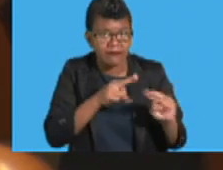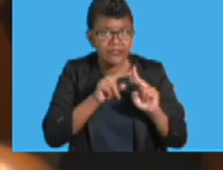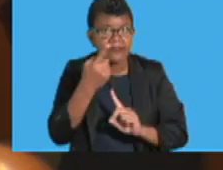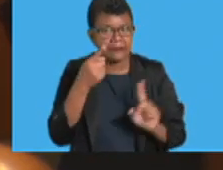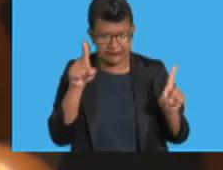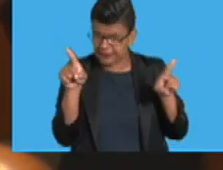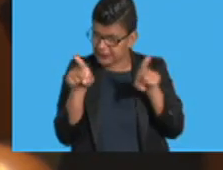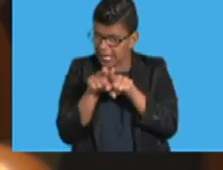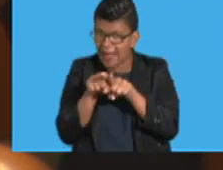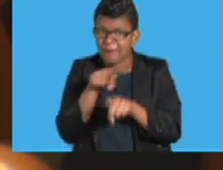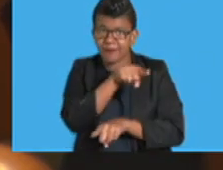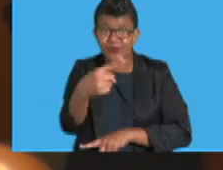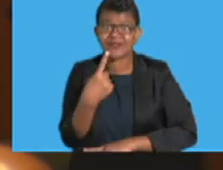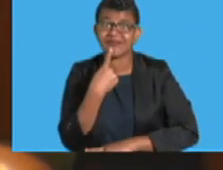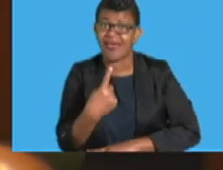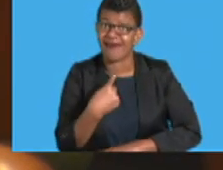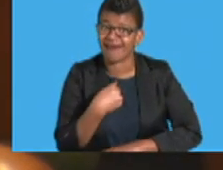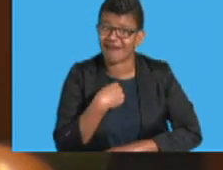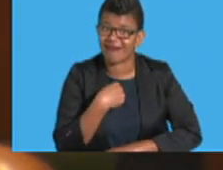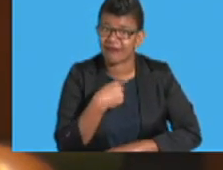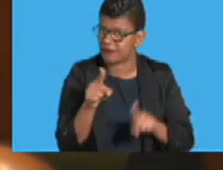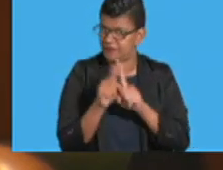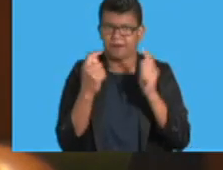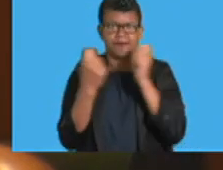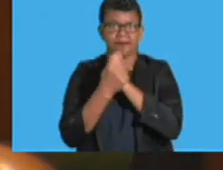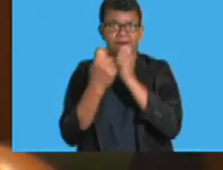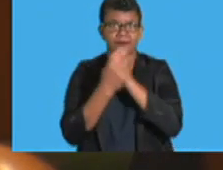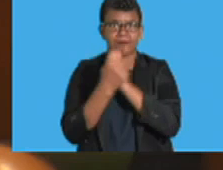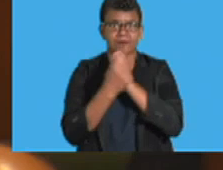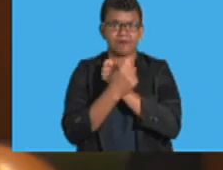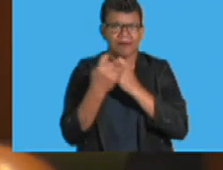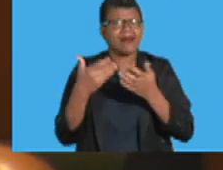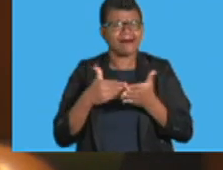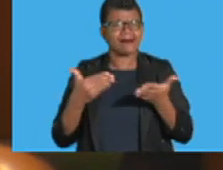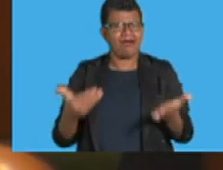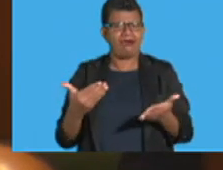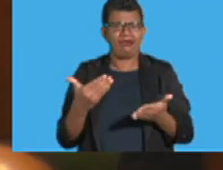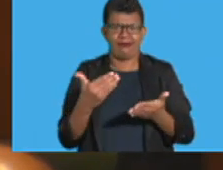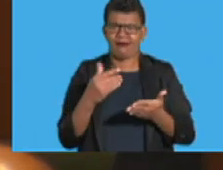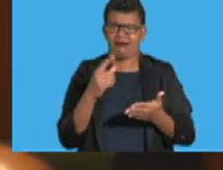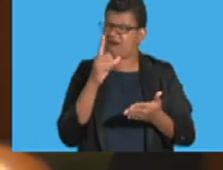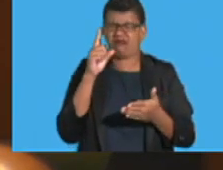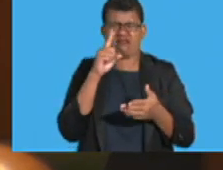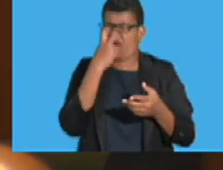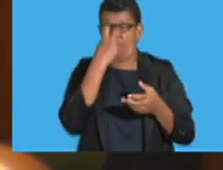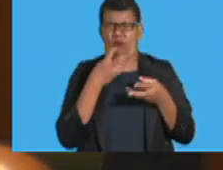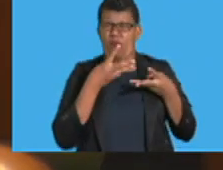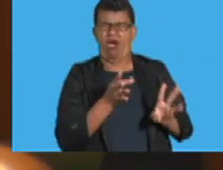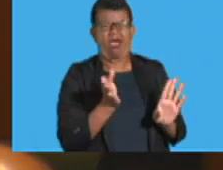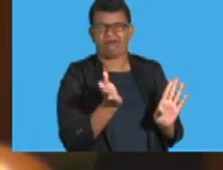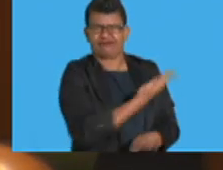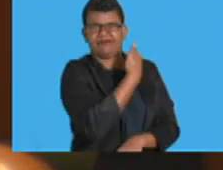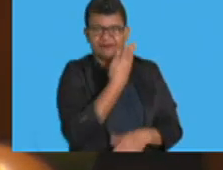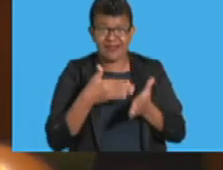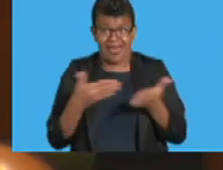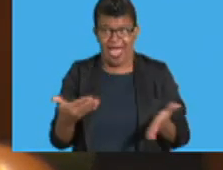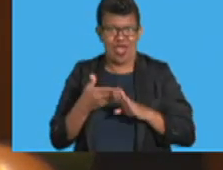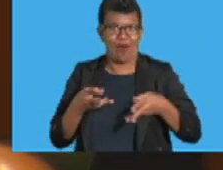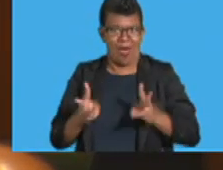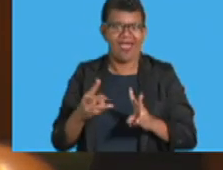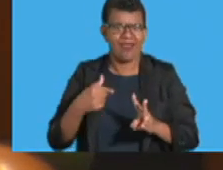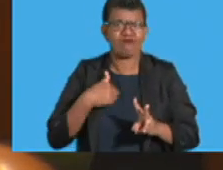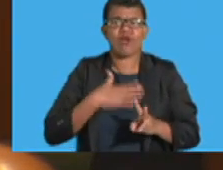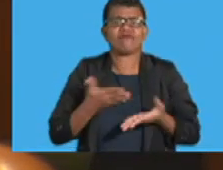he set about modernizing Fiji. Madam Speaker, we are political leaders. We are here to deliver our fellow Fijians the service